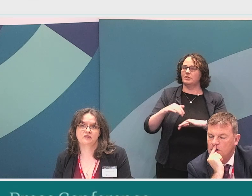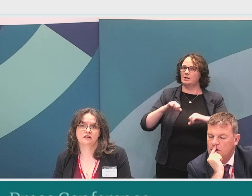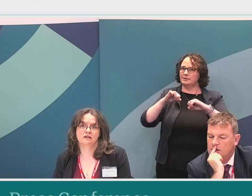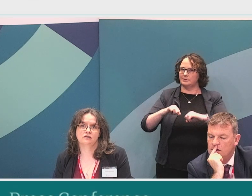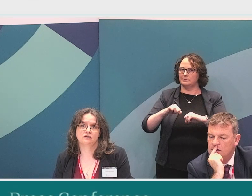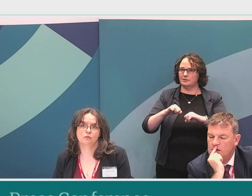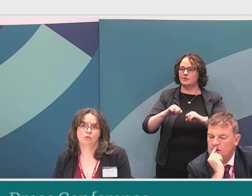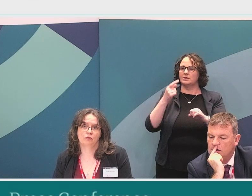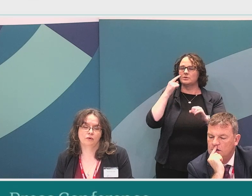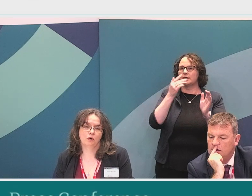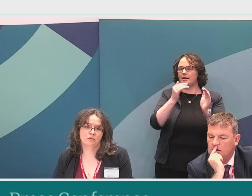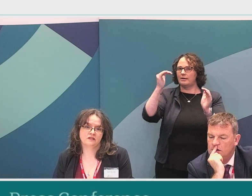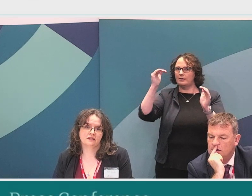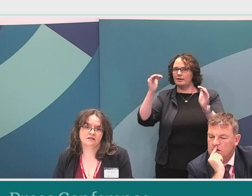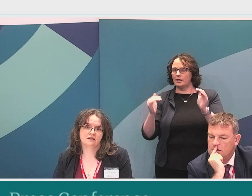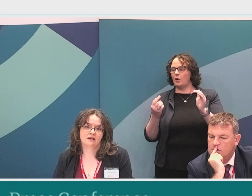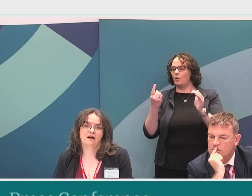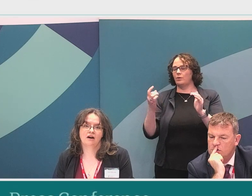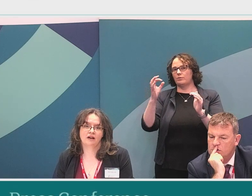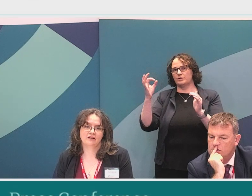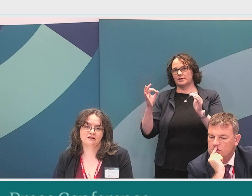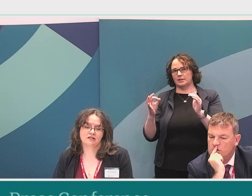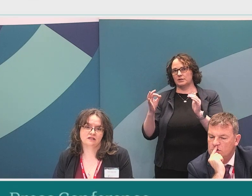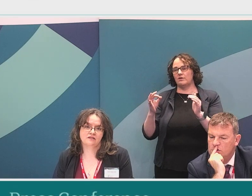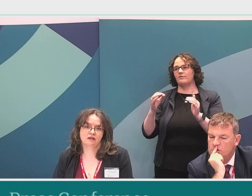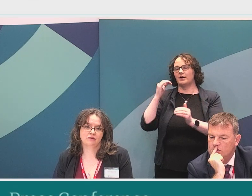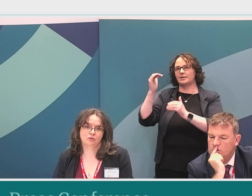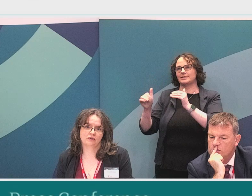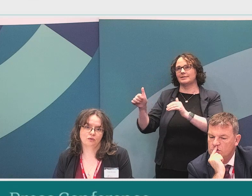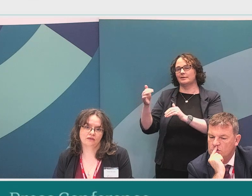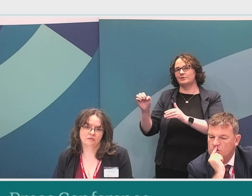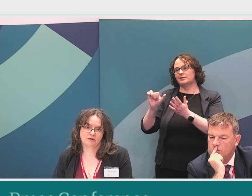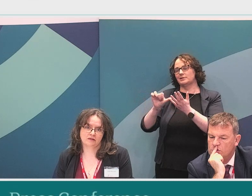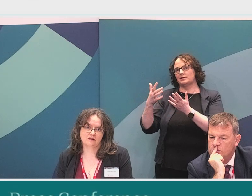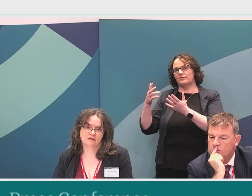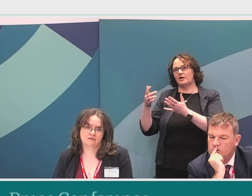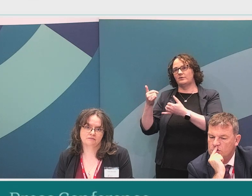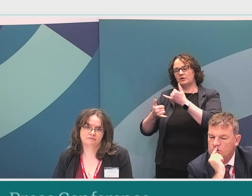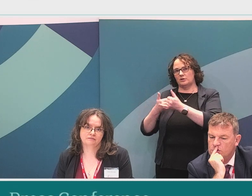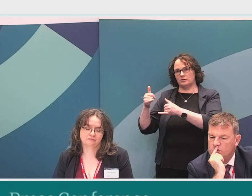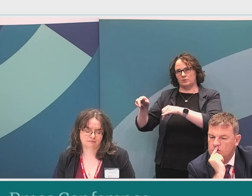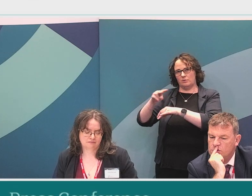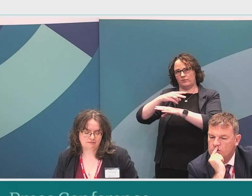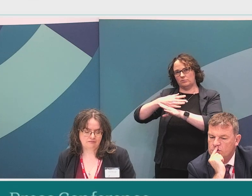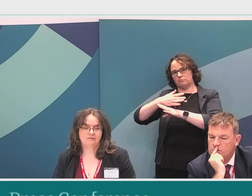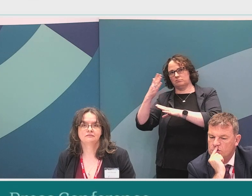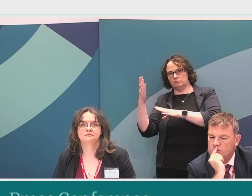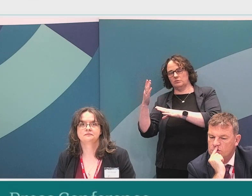drops then to roughly 1% of adults aged 65 and over who have experienced this.